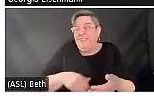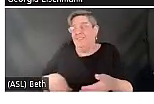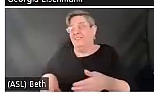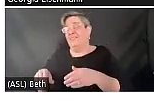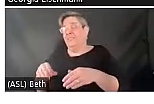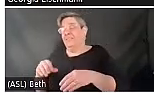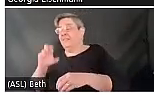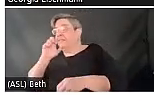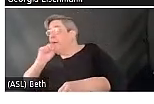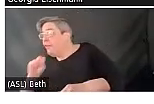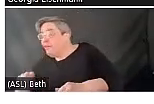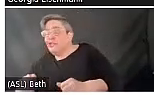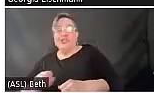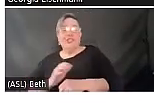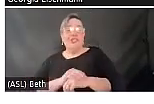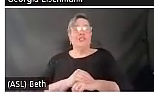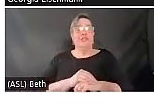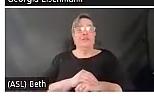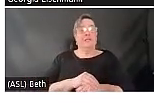not that